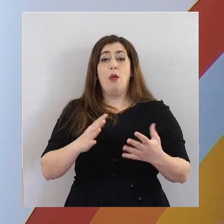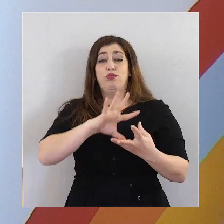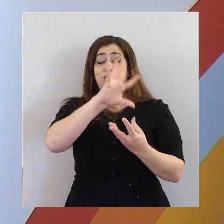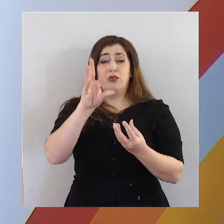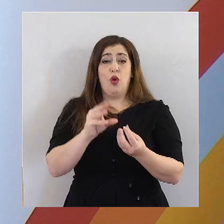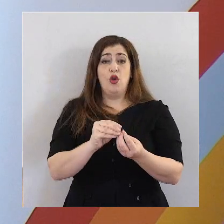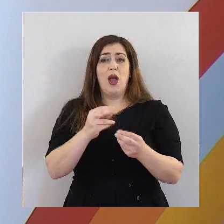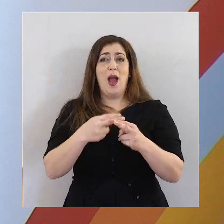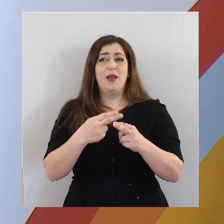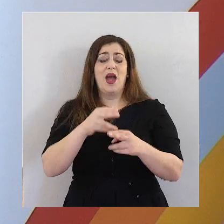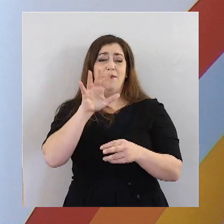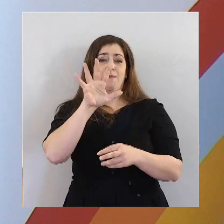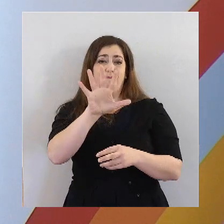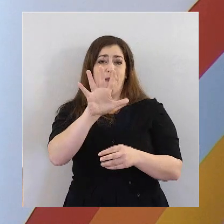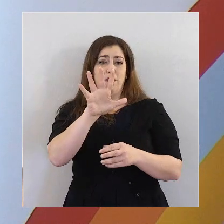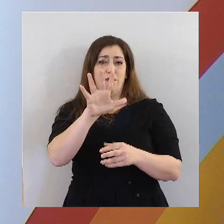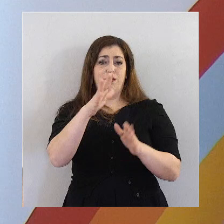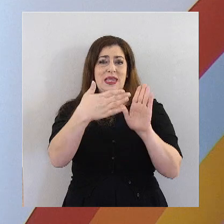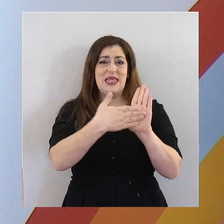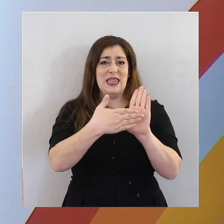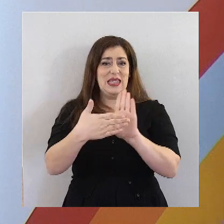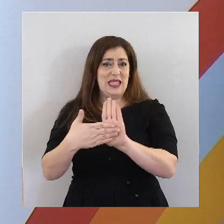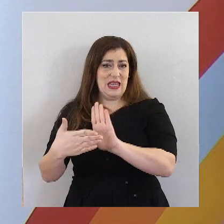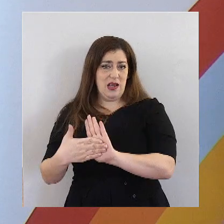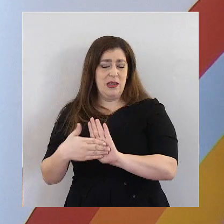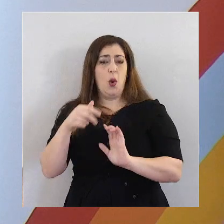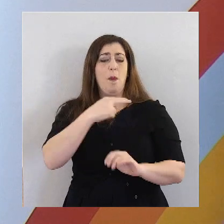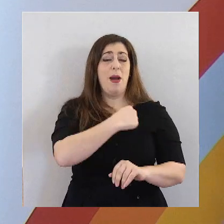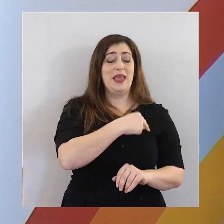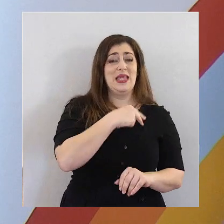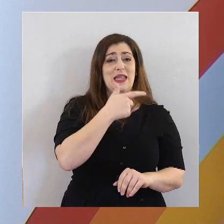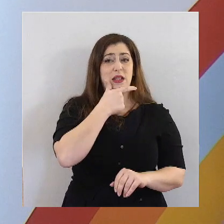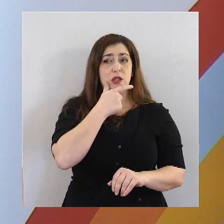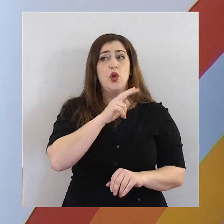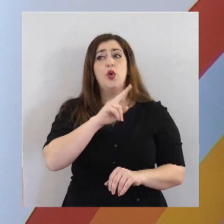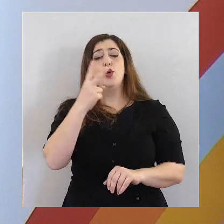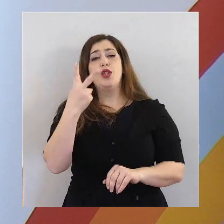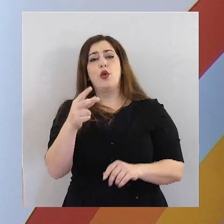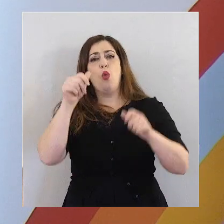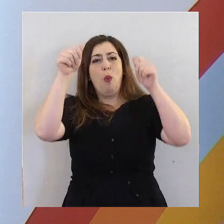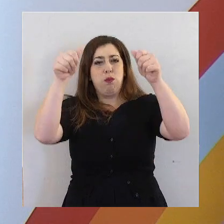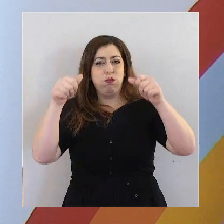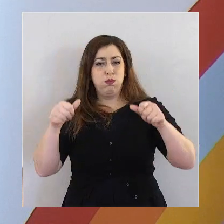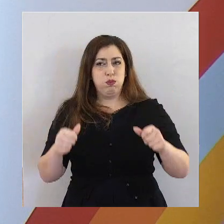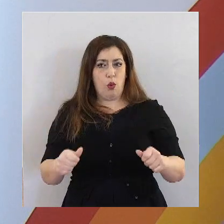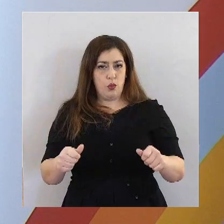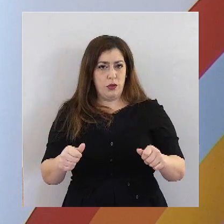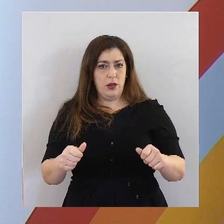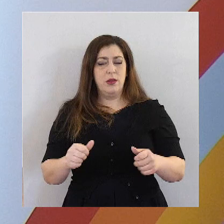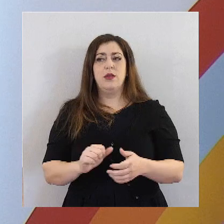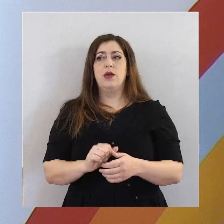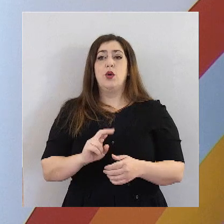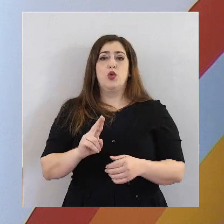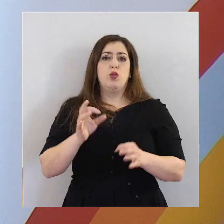5 stickers in both Maltese and English, as well as 2 posters, which will be disseminated over the next